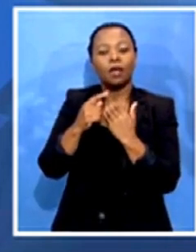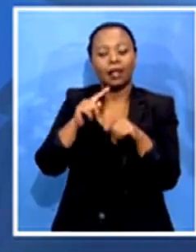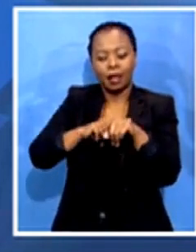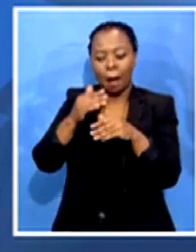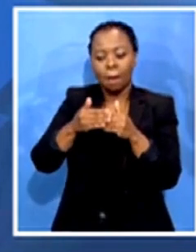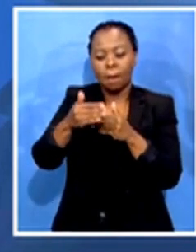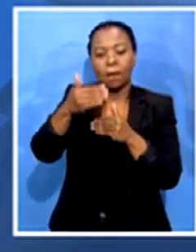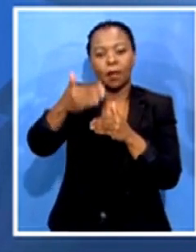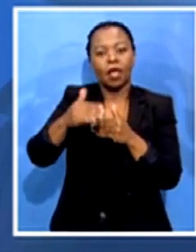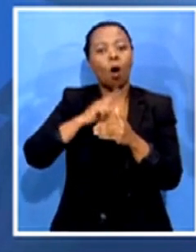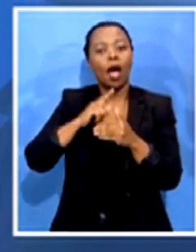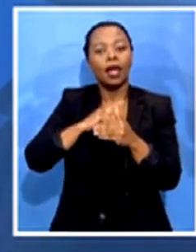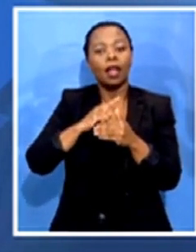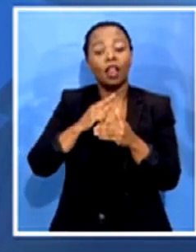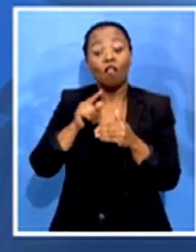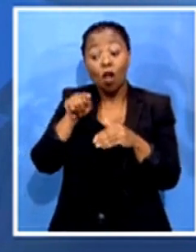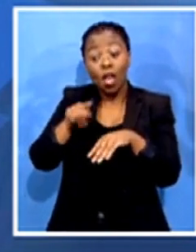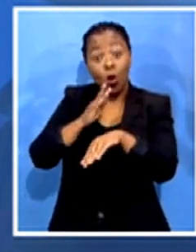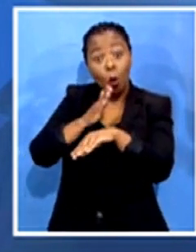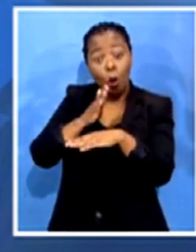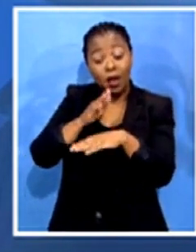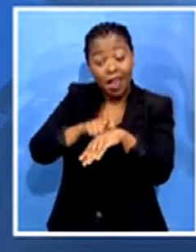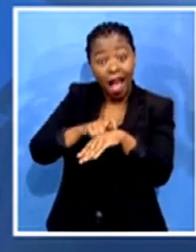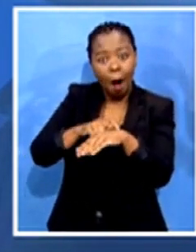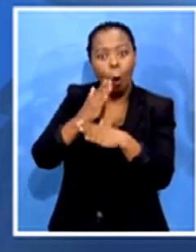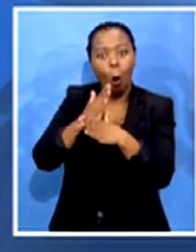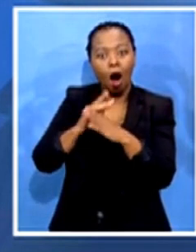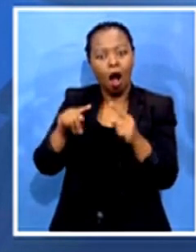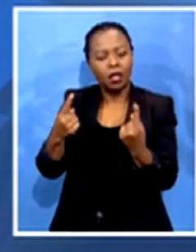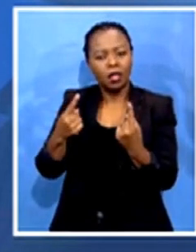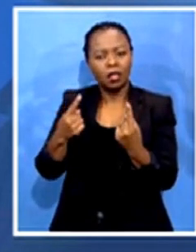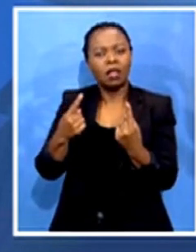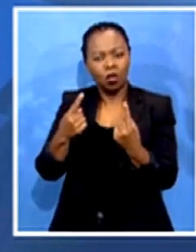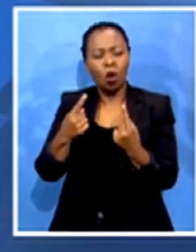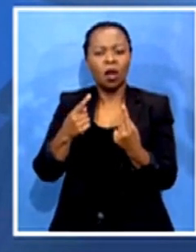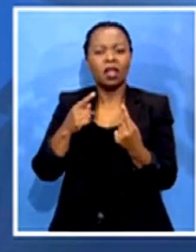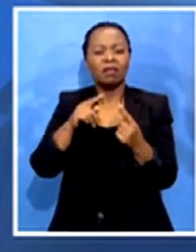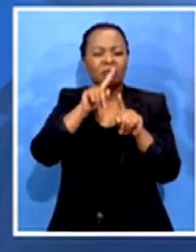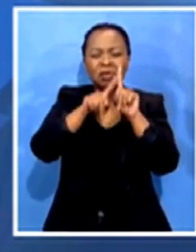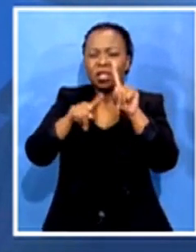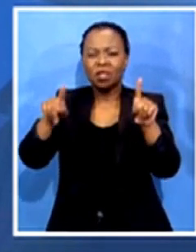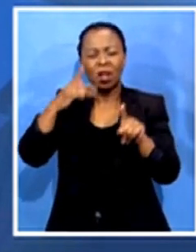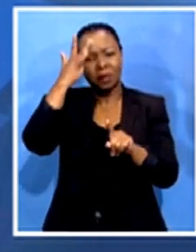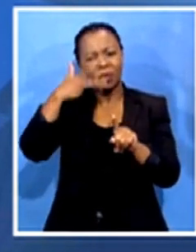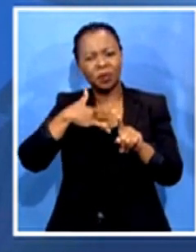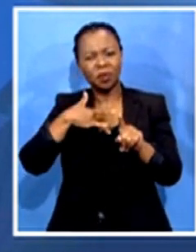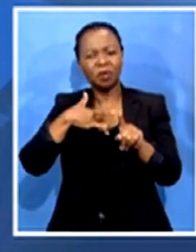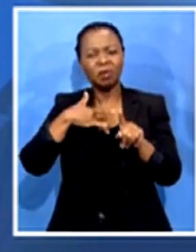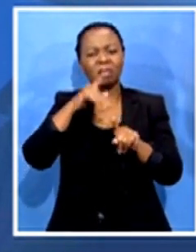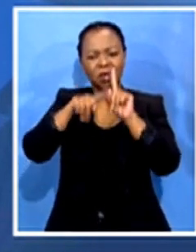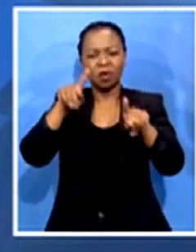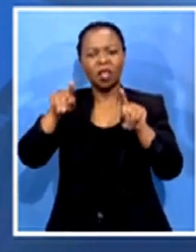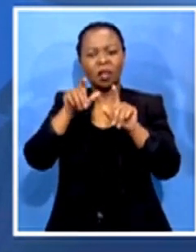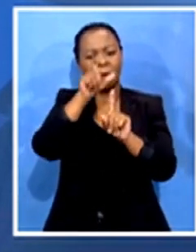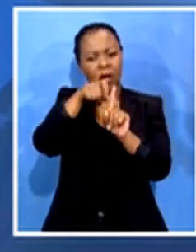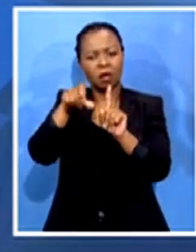particular time, according to the doctors. And the conditions may vary from one person to the other. So there's a permanent disability,